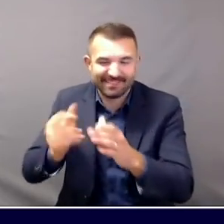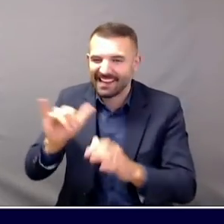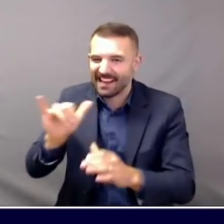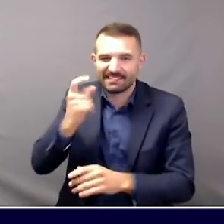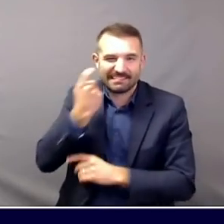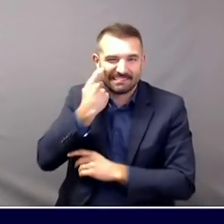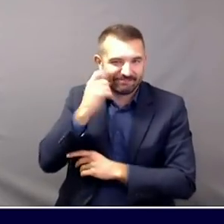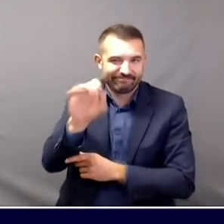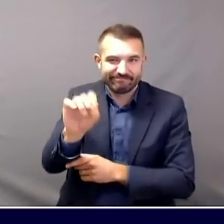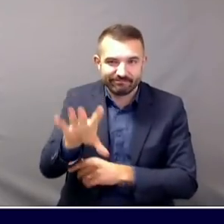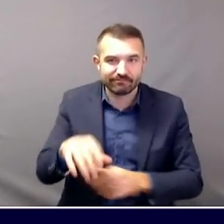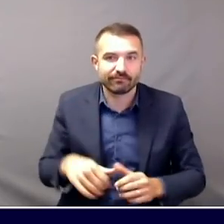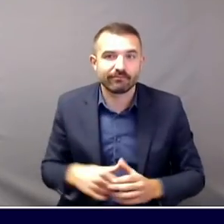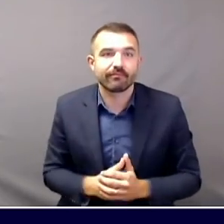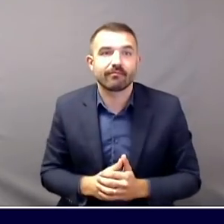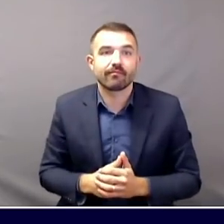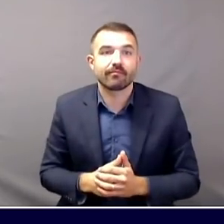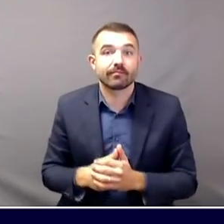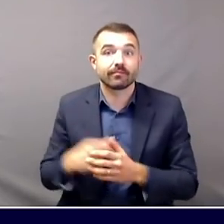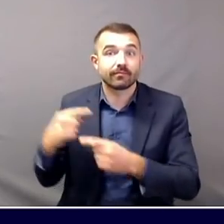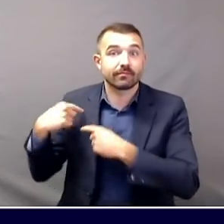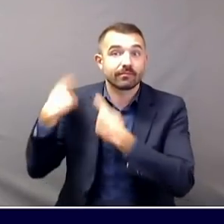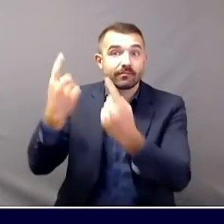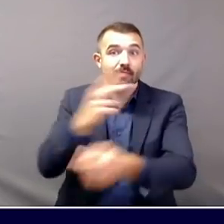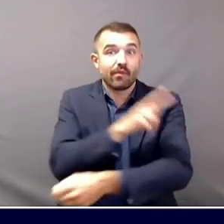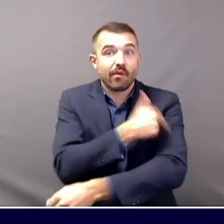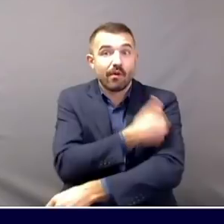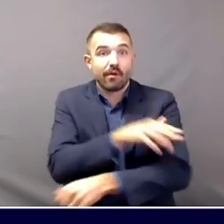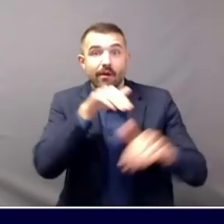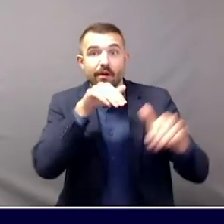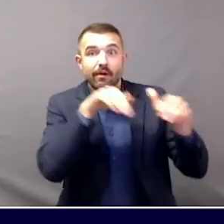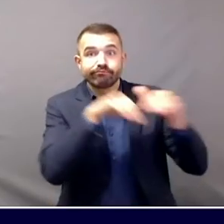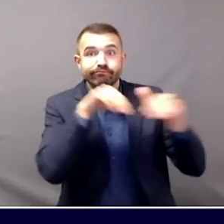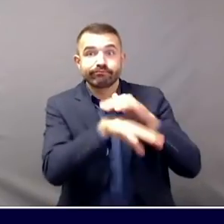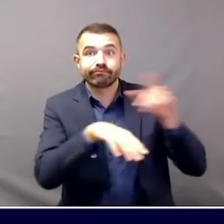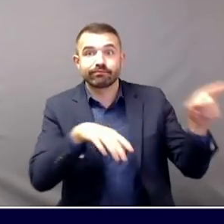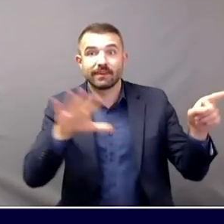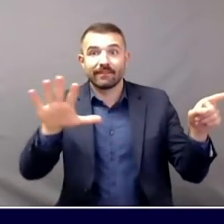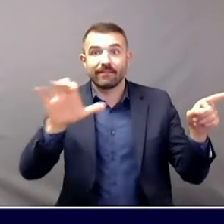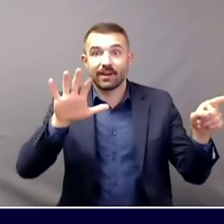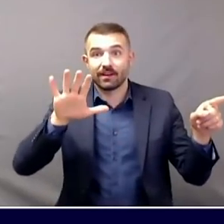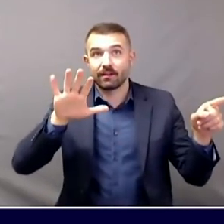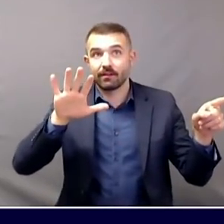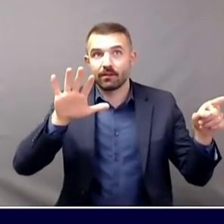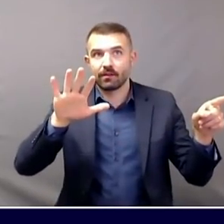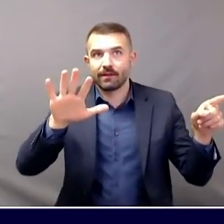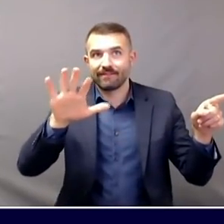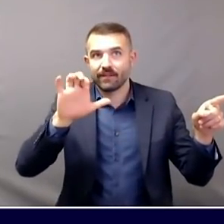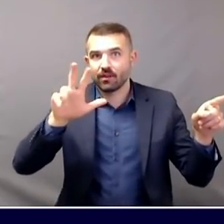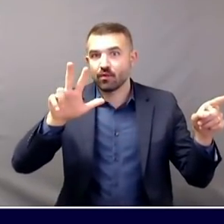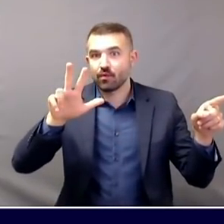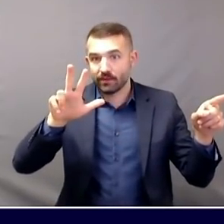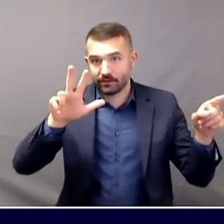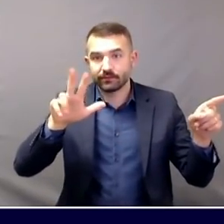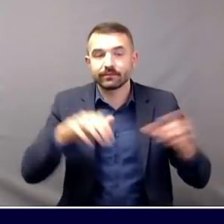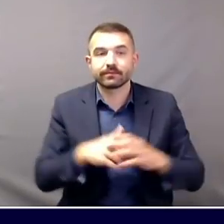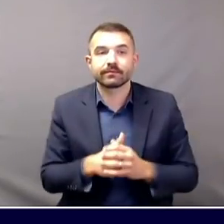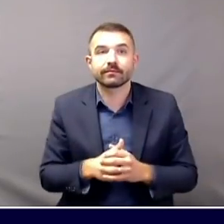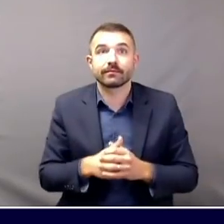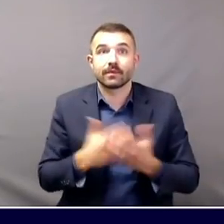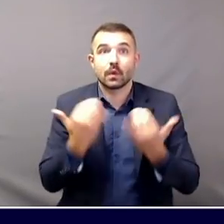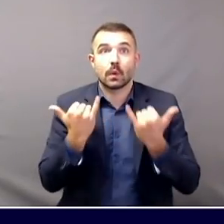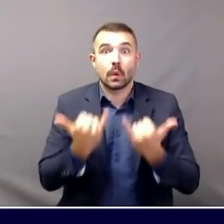553 people have been hospitalized cumulatively, and right now in the state, 62 people are hospitalized